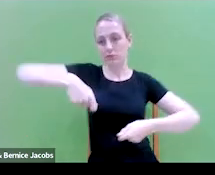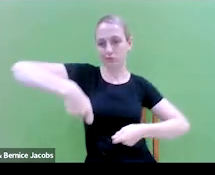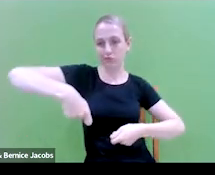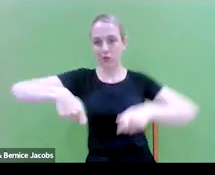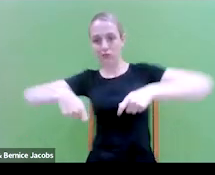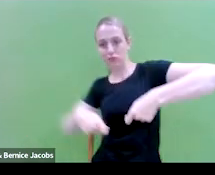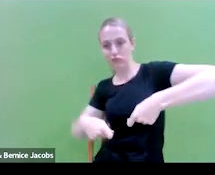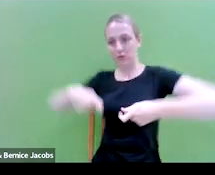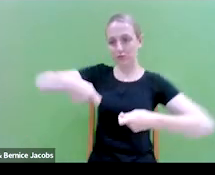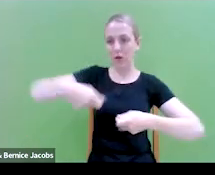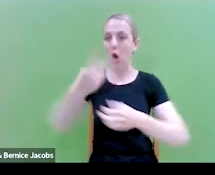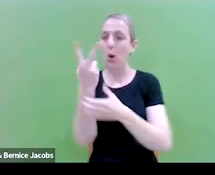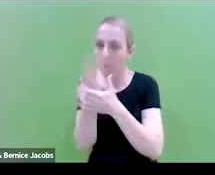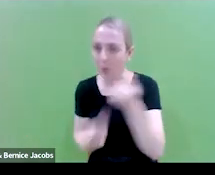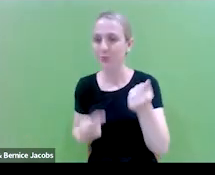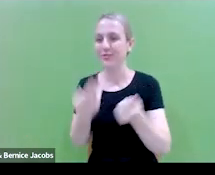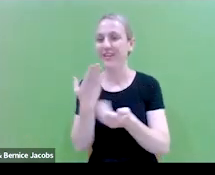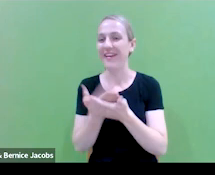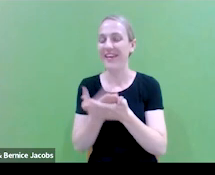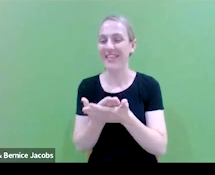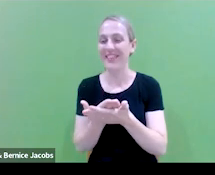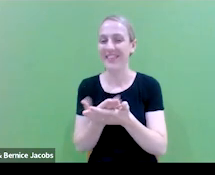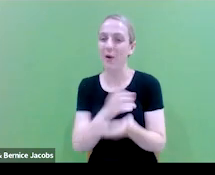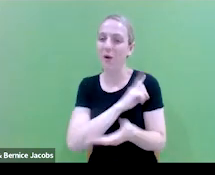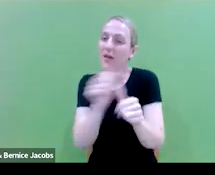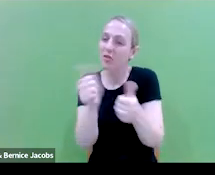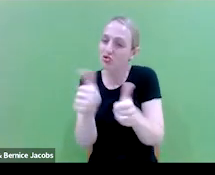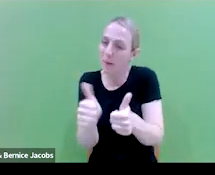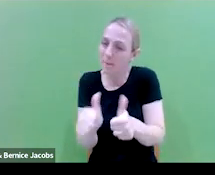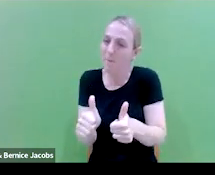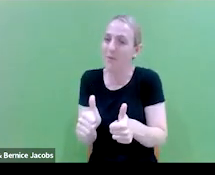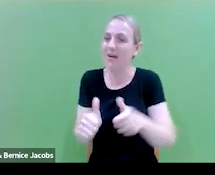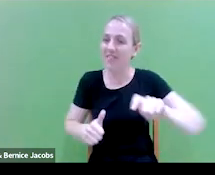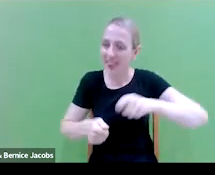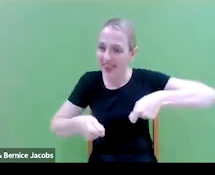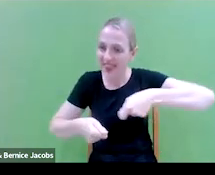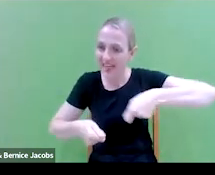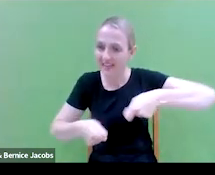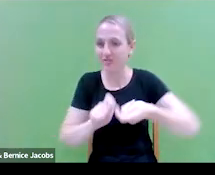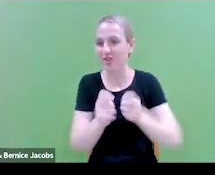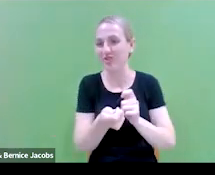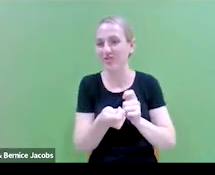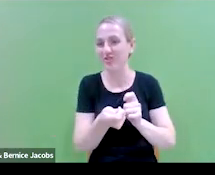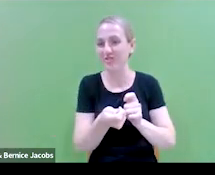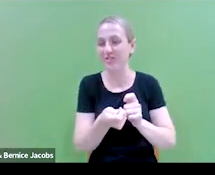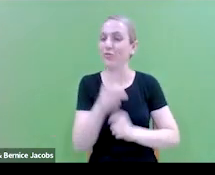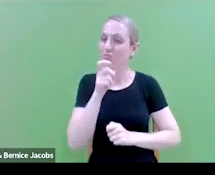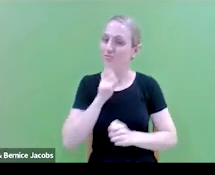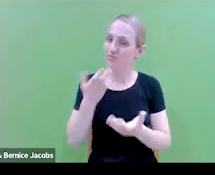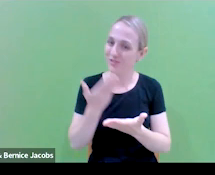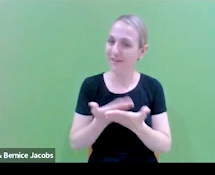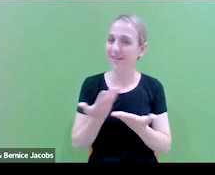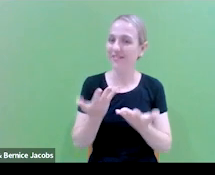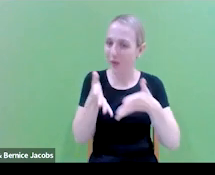or right-handed, the function is the same. And so it's attention to detail, but the function is there. So the